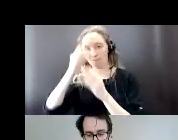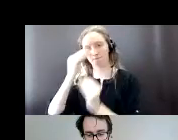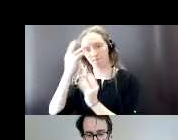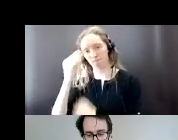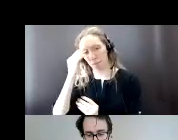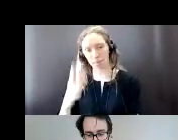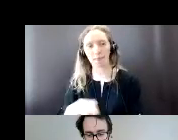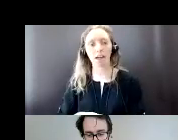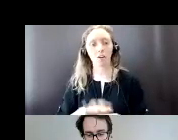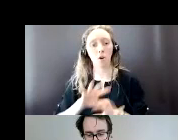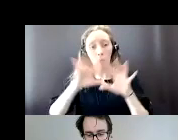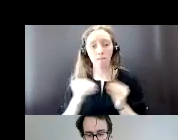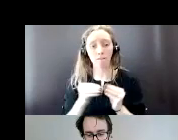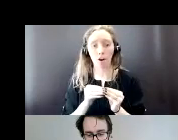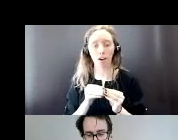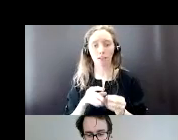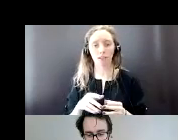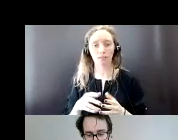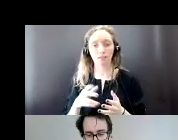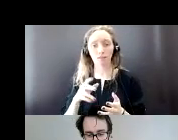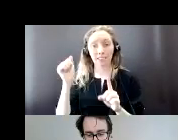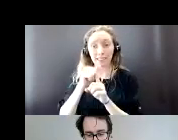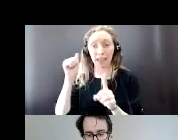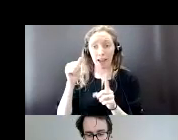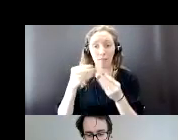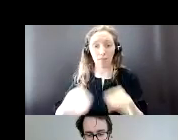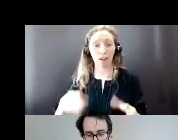in overall reported losses in 2021.